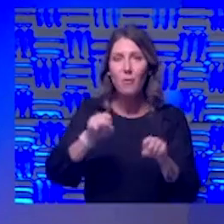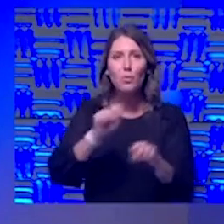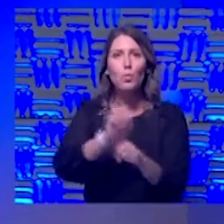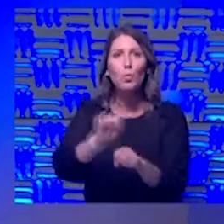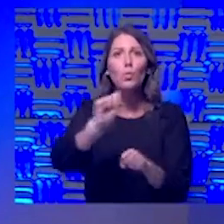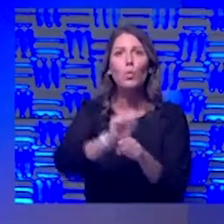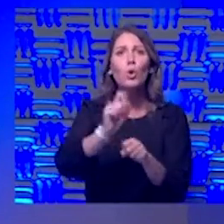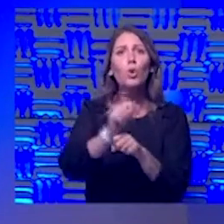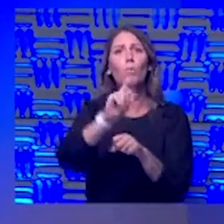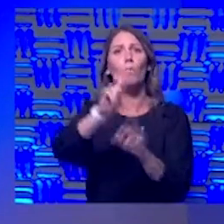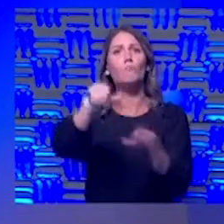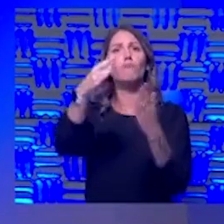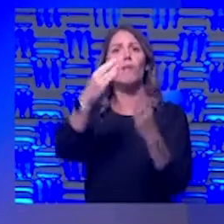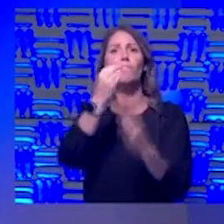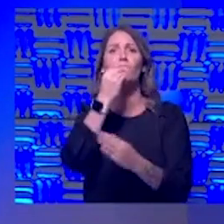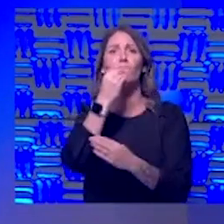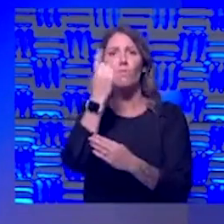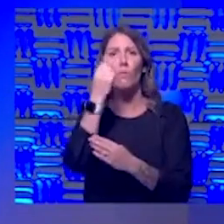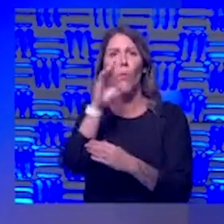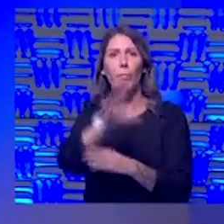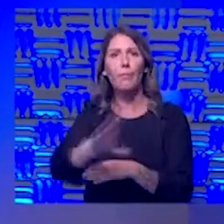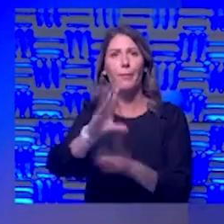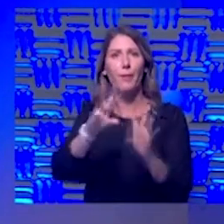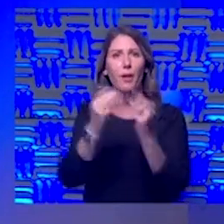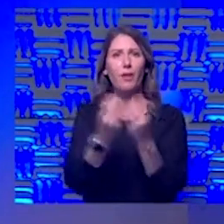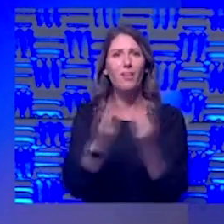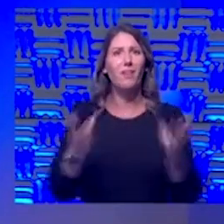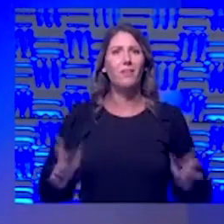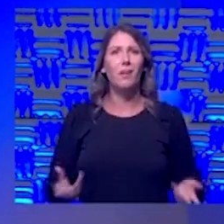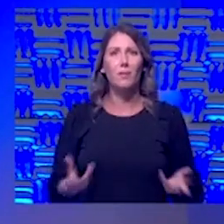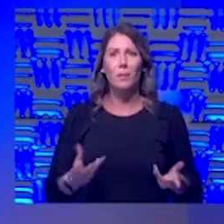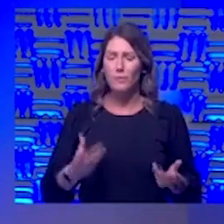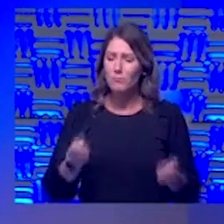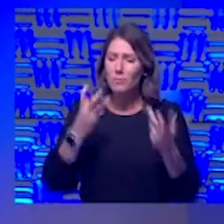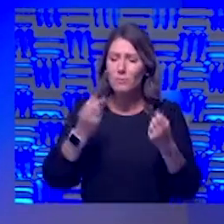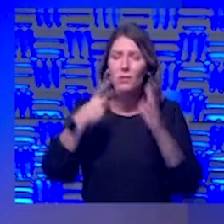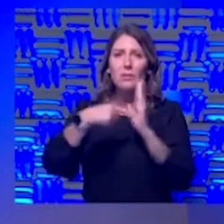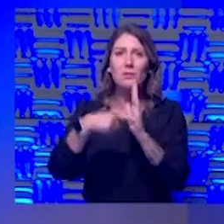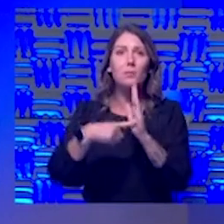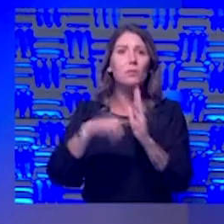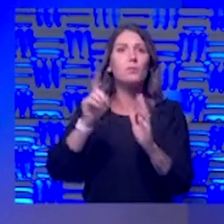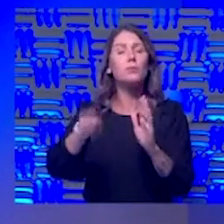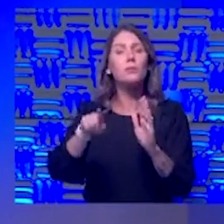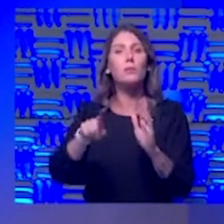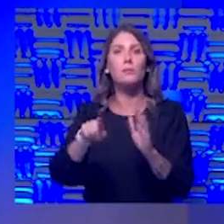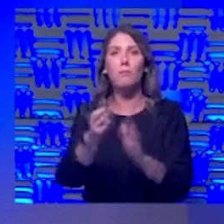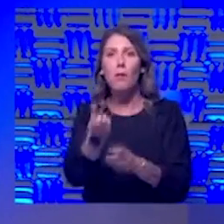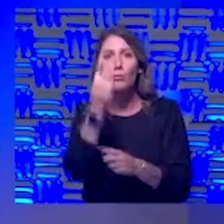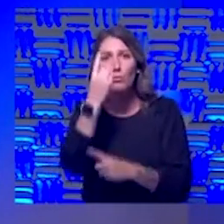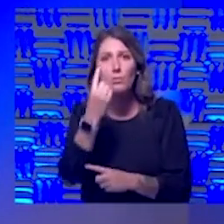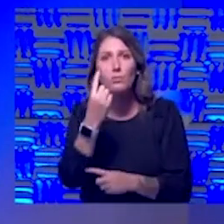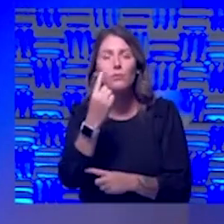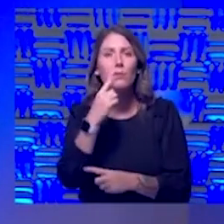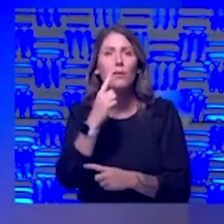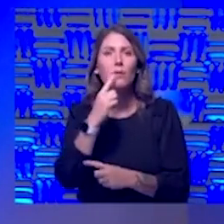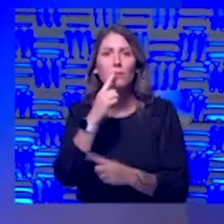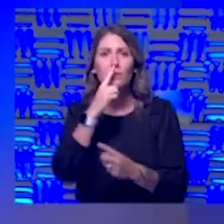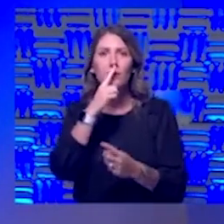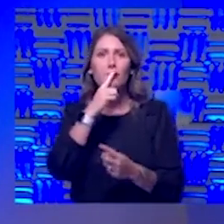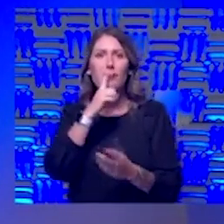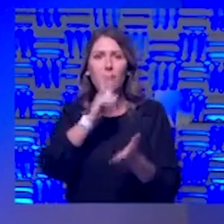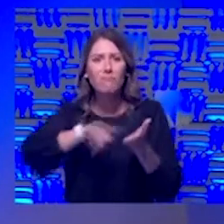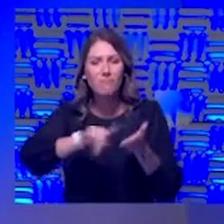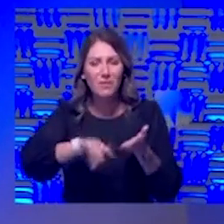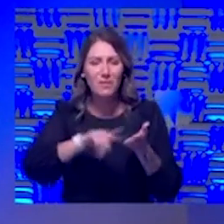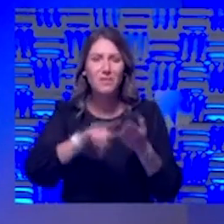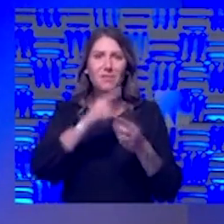on their table. So there are countless examples, and all you have to do is open your eyes, have good understanding of accurate